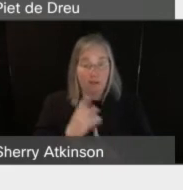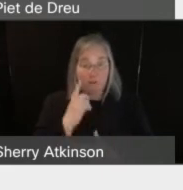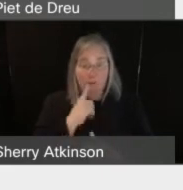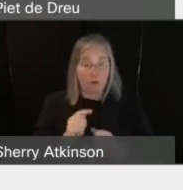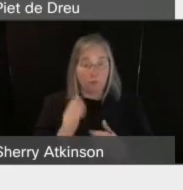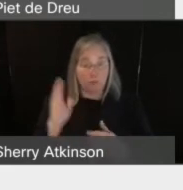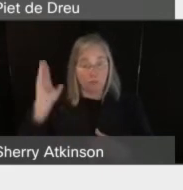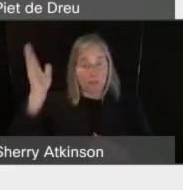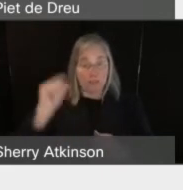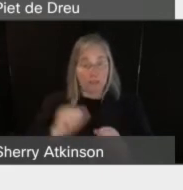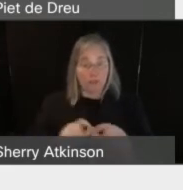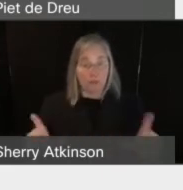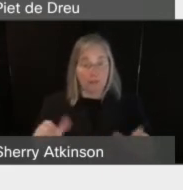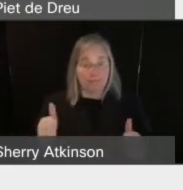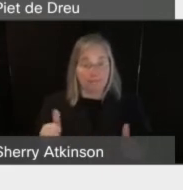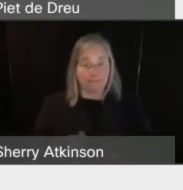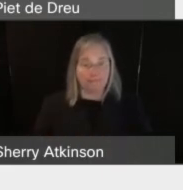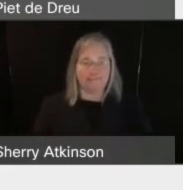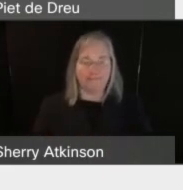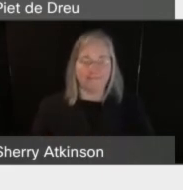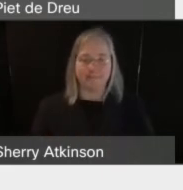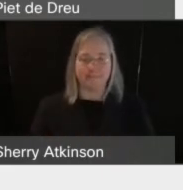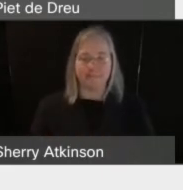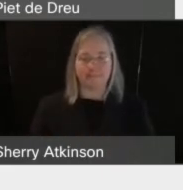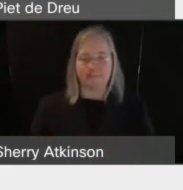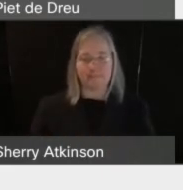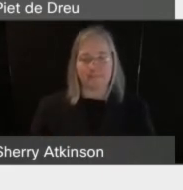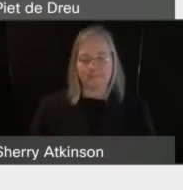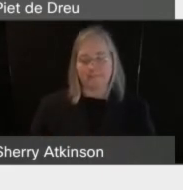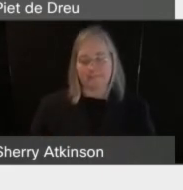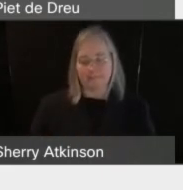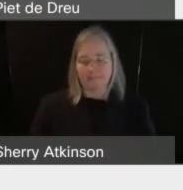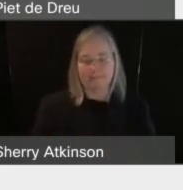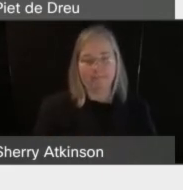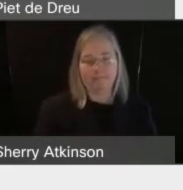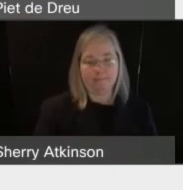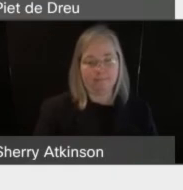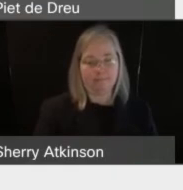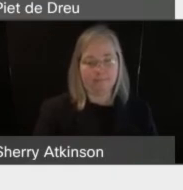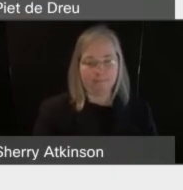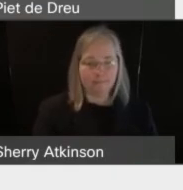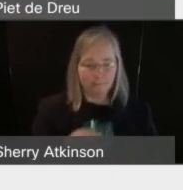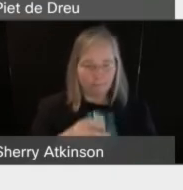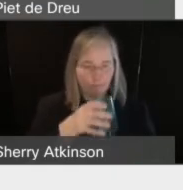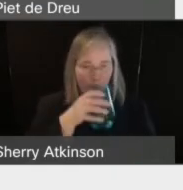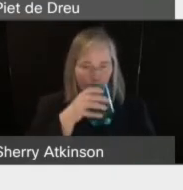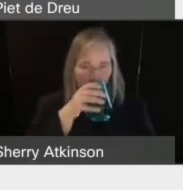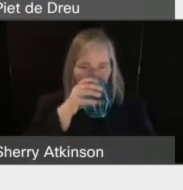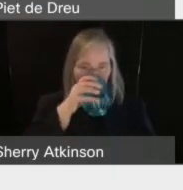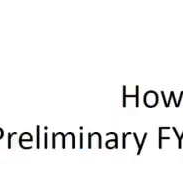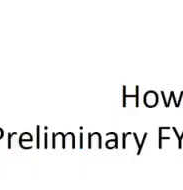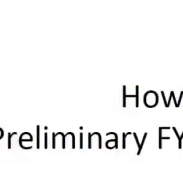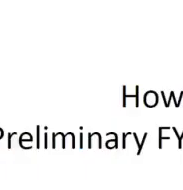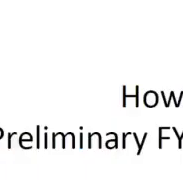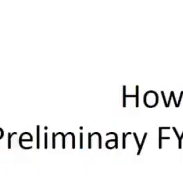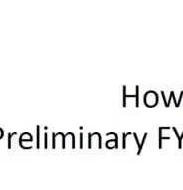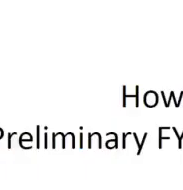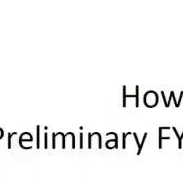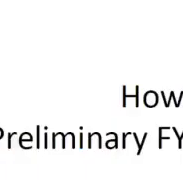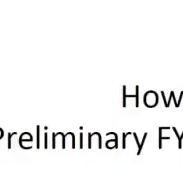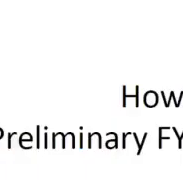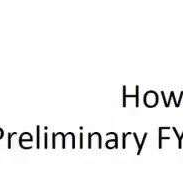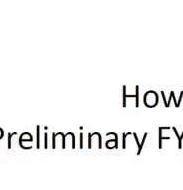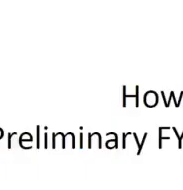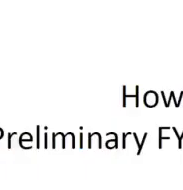you. Let me get this one, I think.